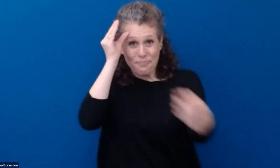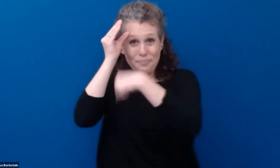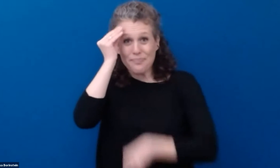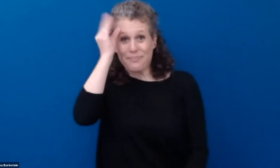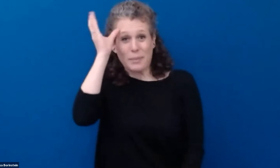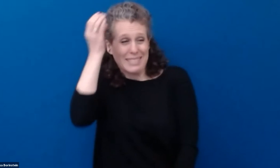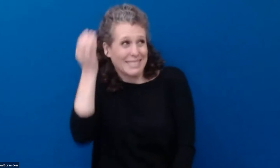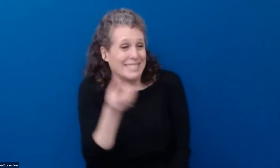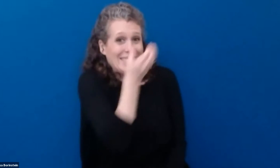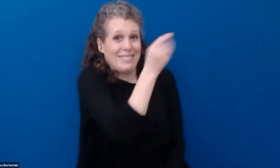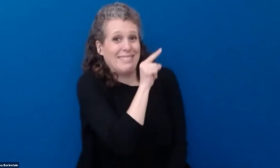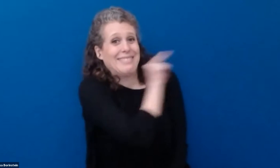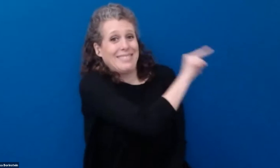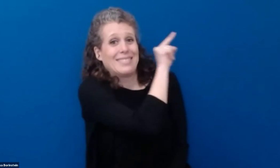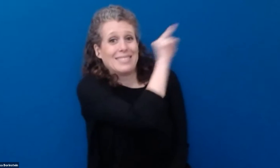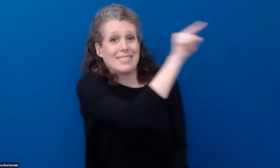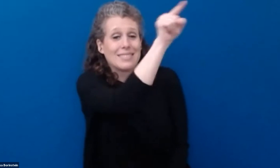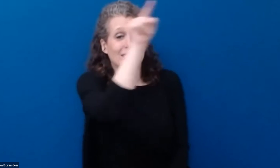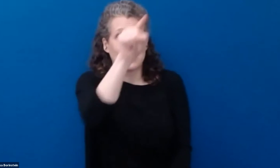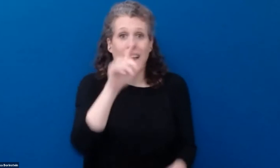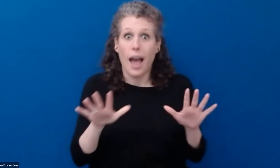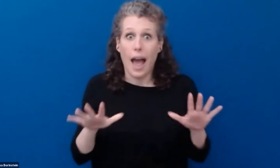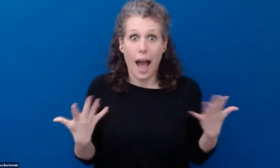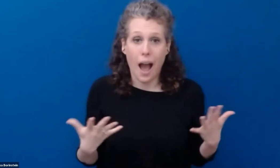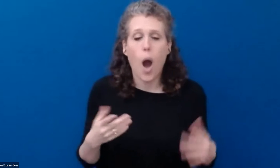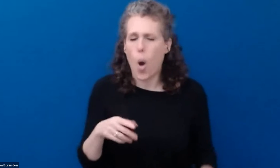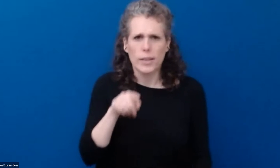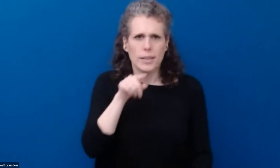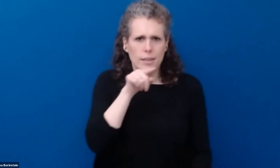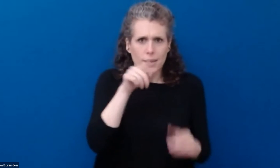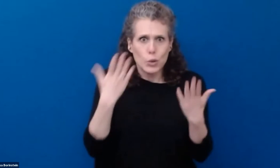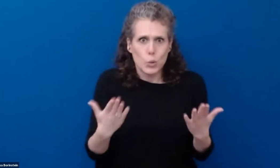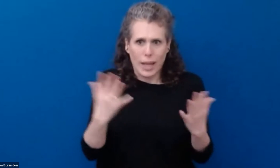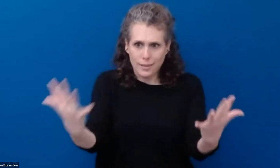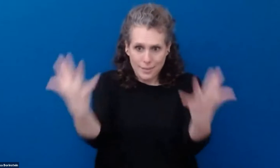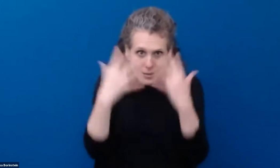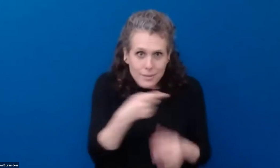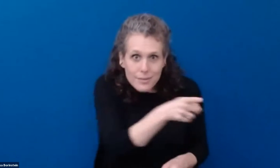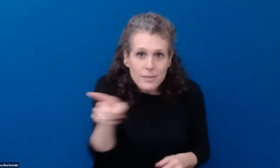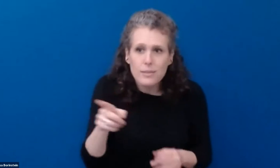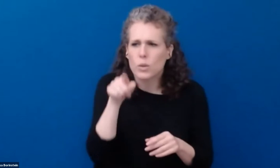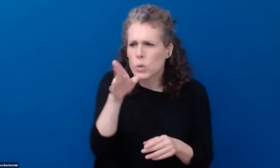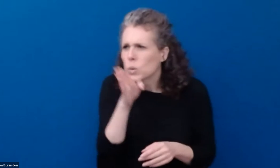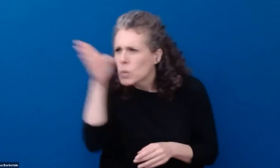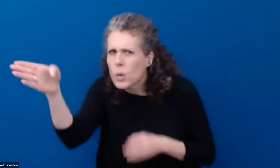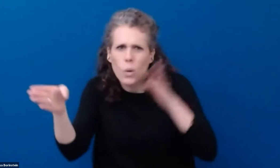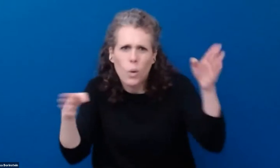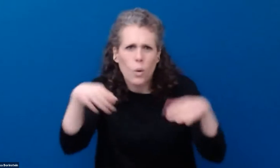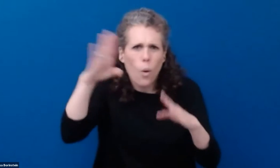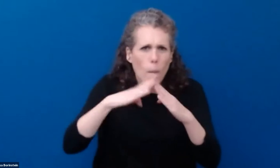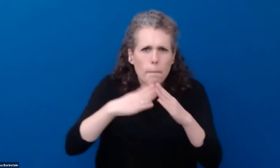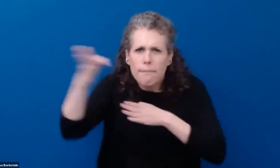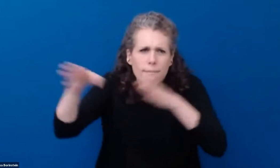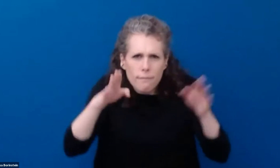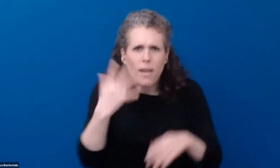So if every one of us could go to 5 people and tell them about this and teach them about it, then we would sort of spread the